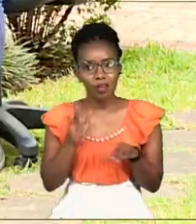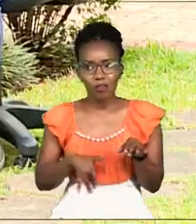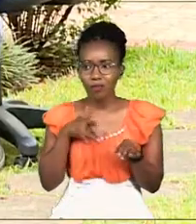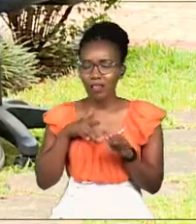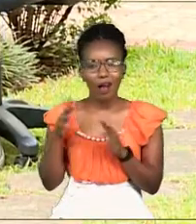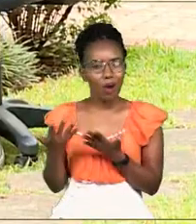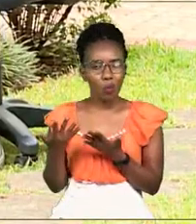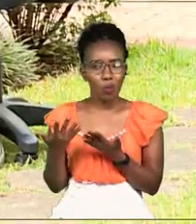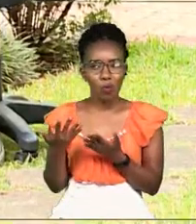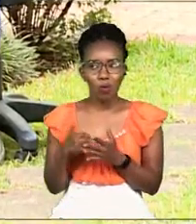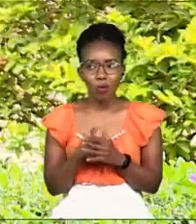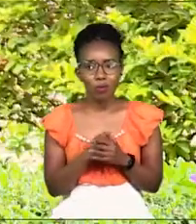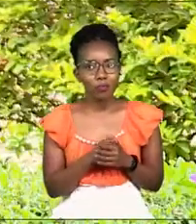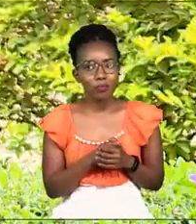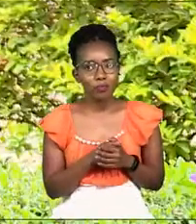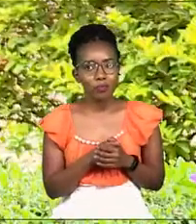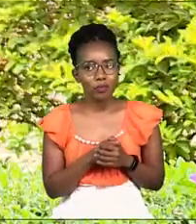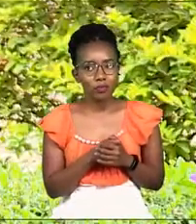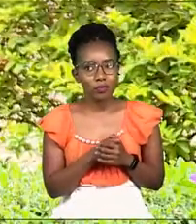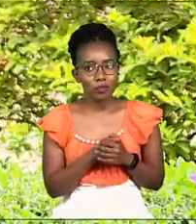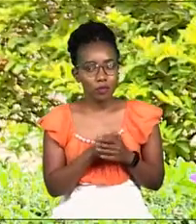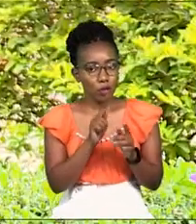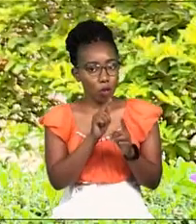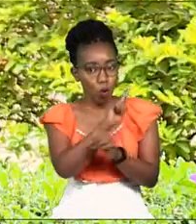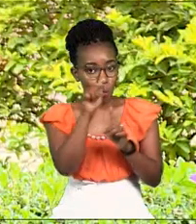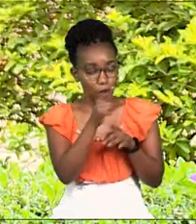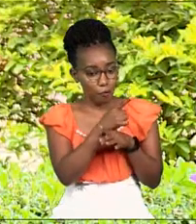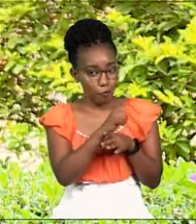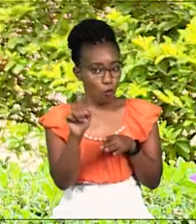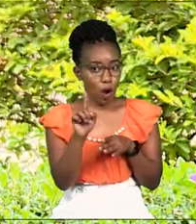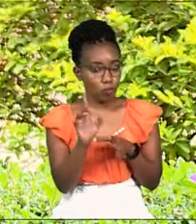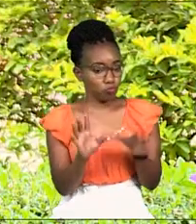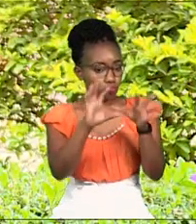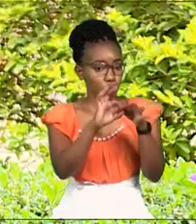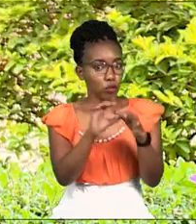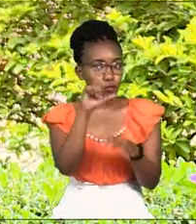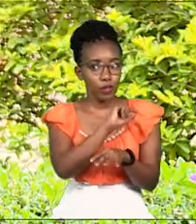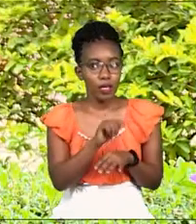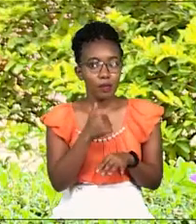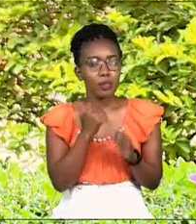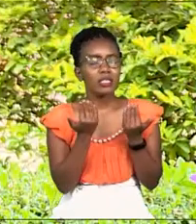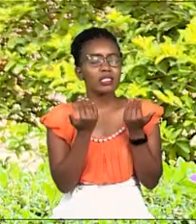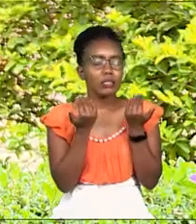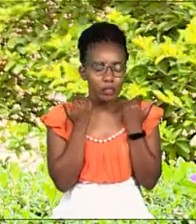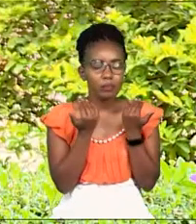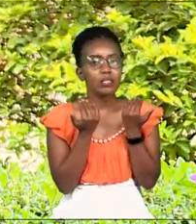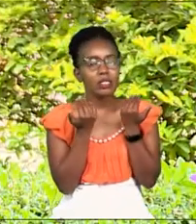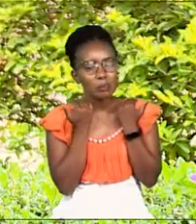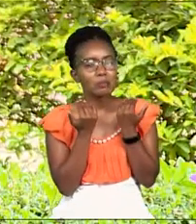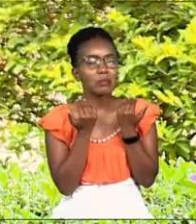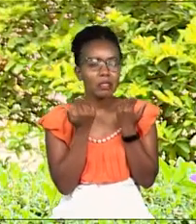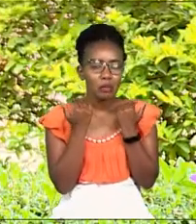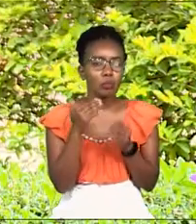like for him. Immediately when I joined Form 1, I was sleeping every lesson.